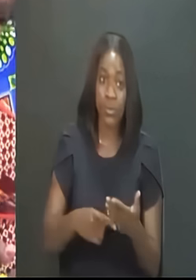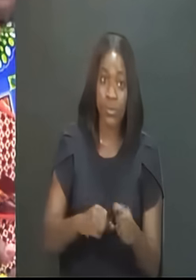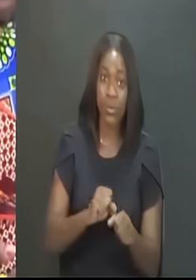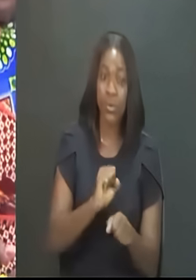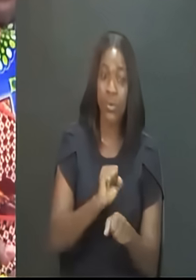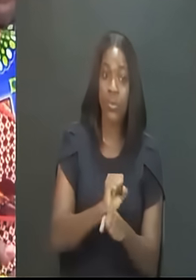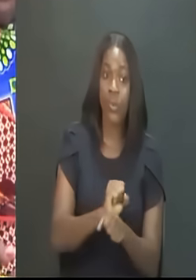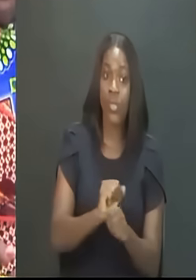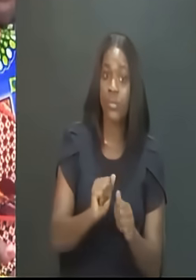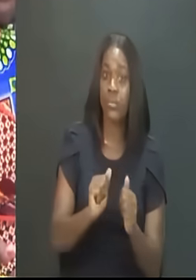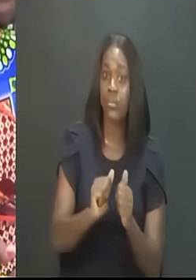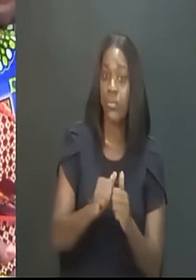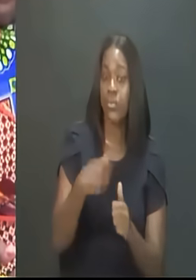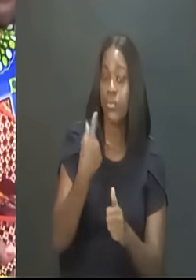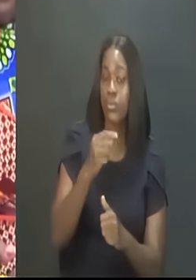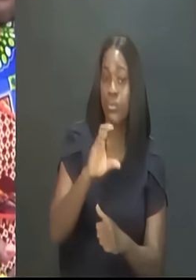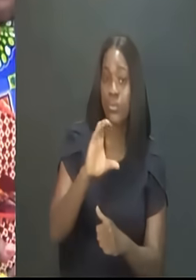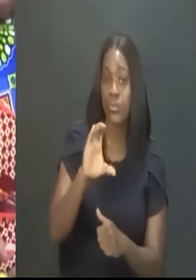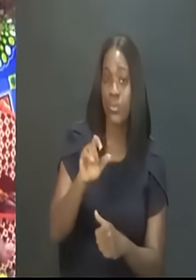clerk at table